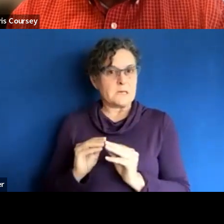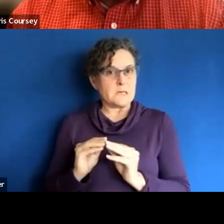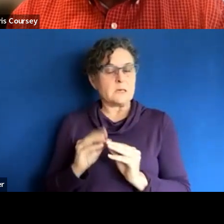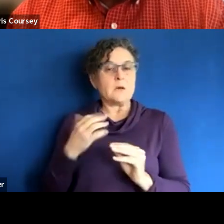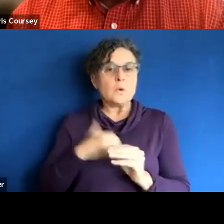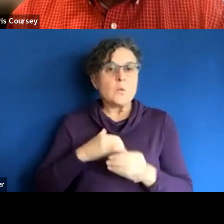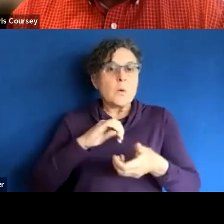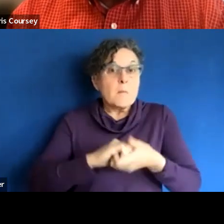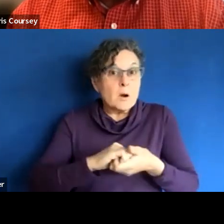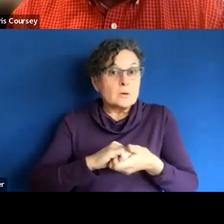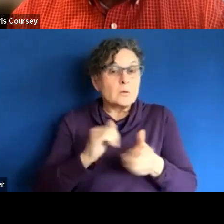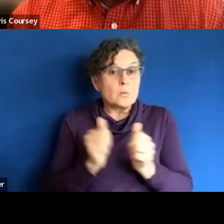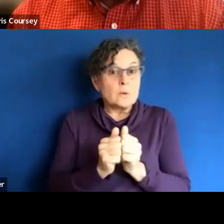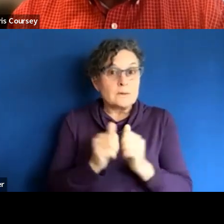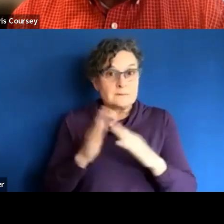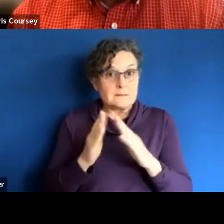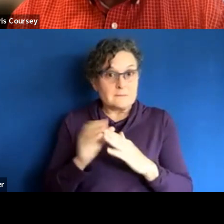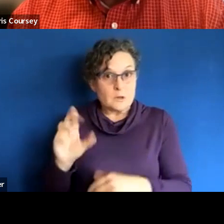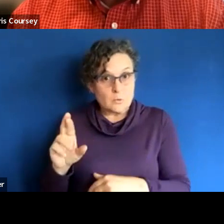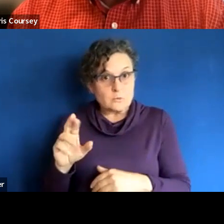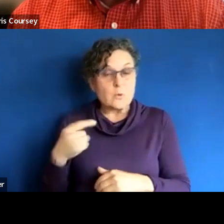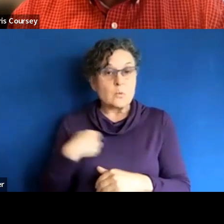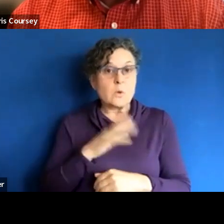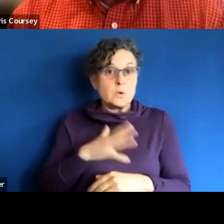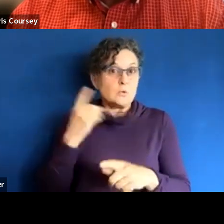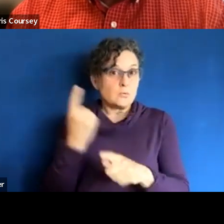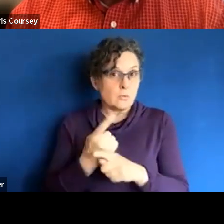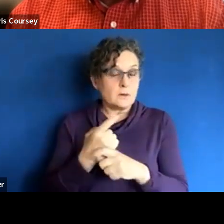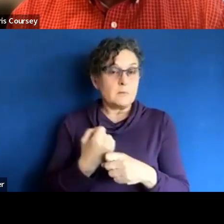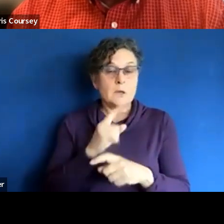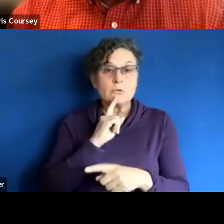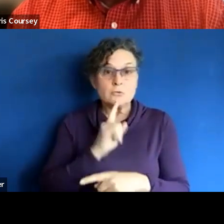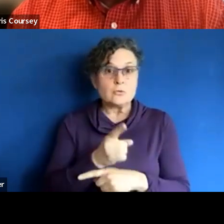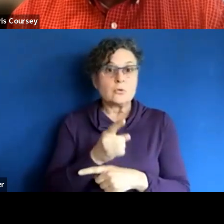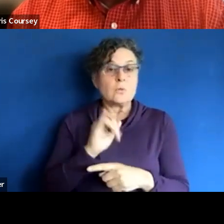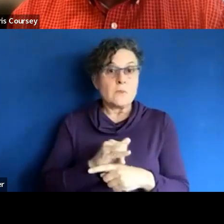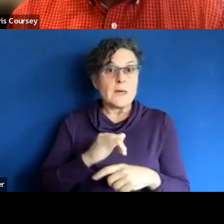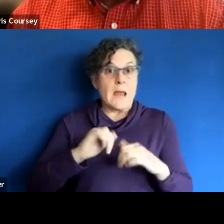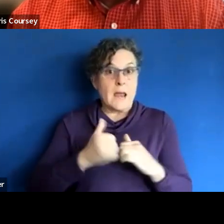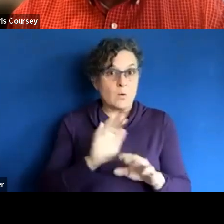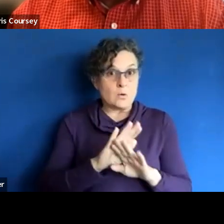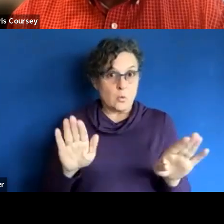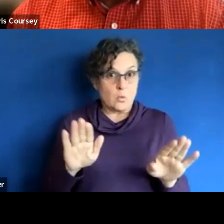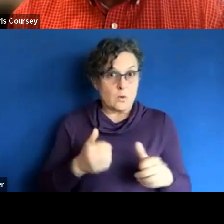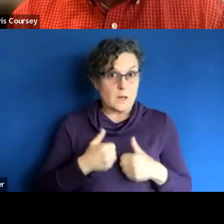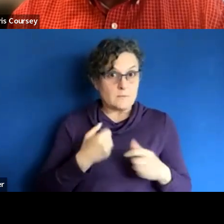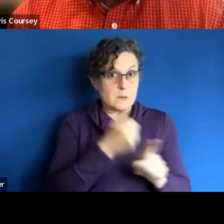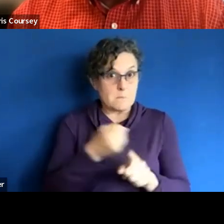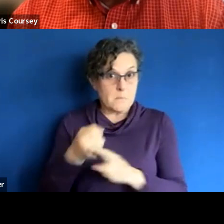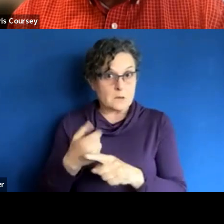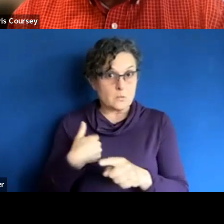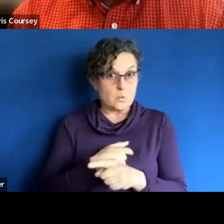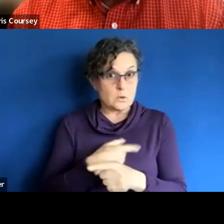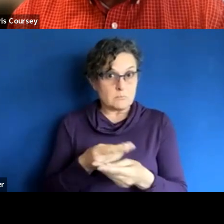city and doing this right if we are going to do it, to make sure that the impacts are mitigated, are dealt with in your